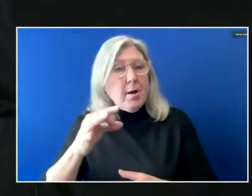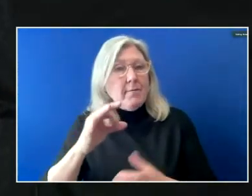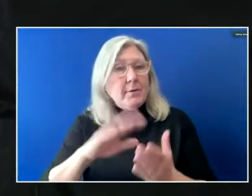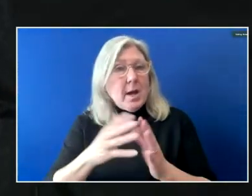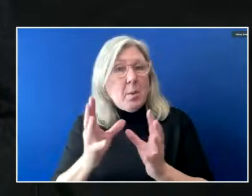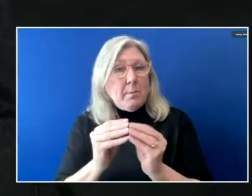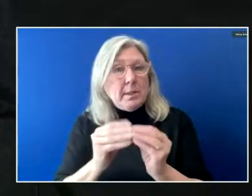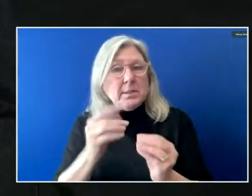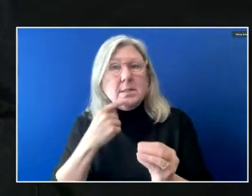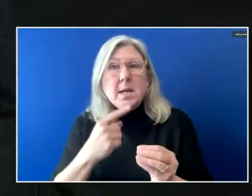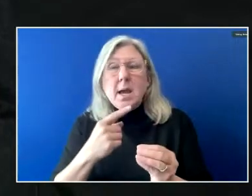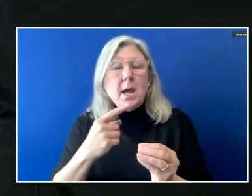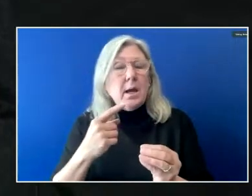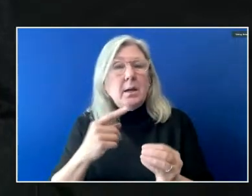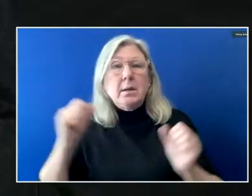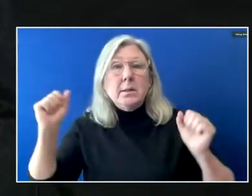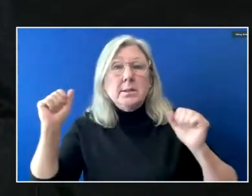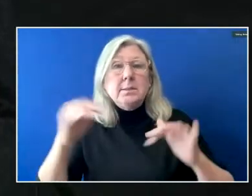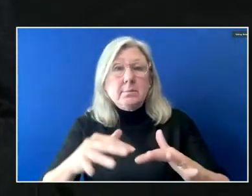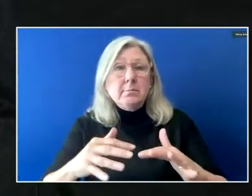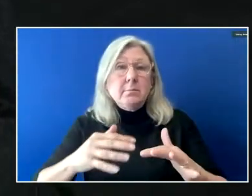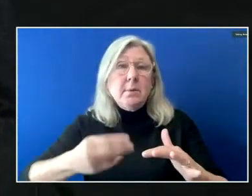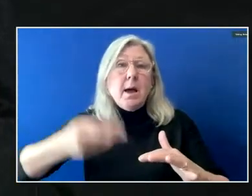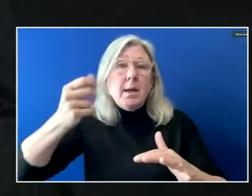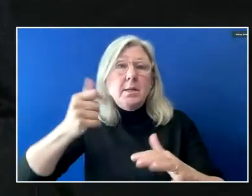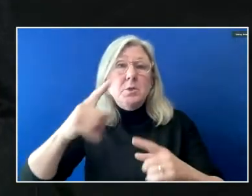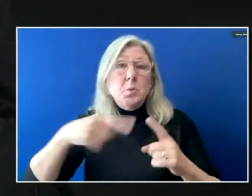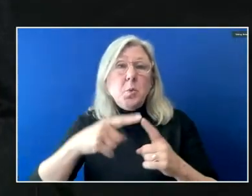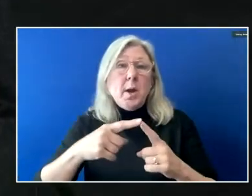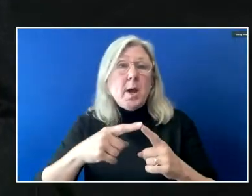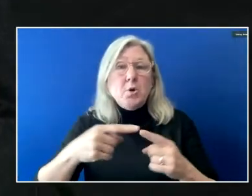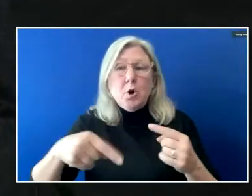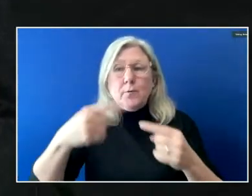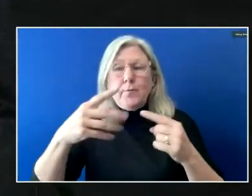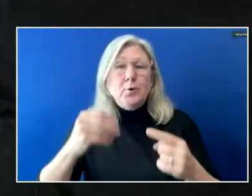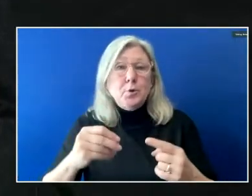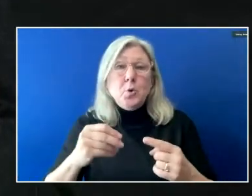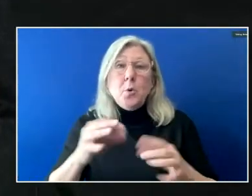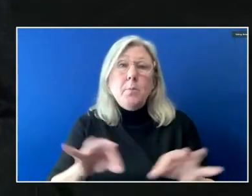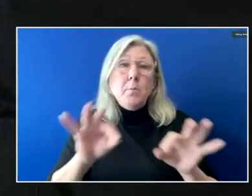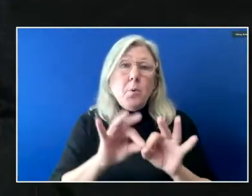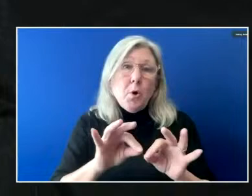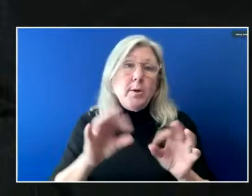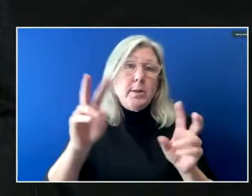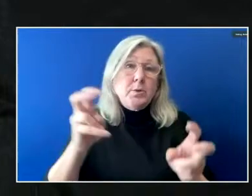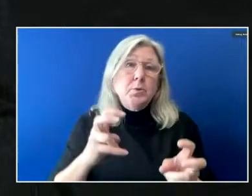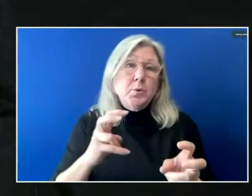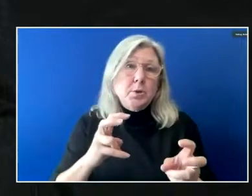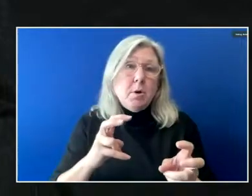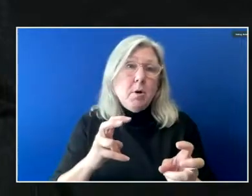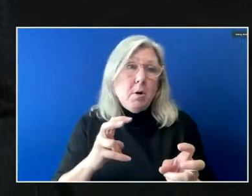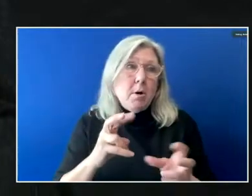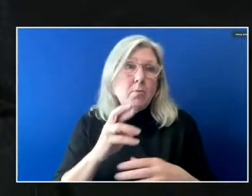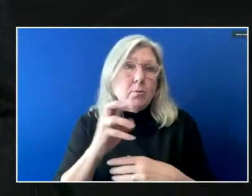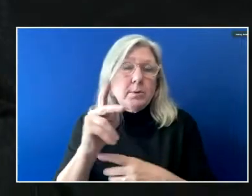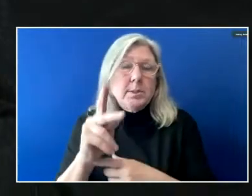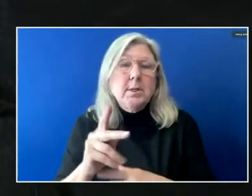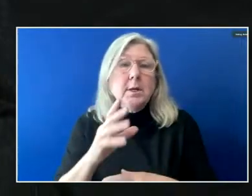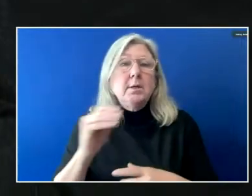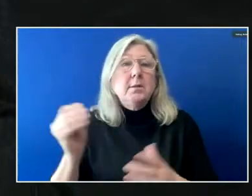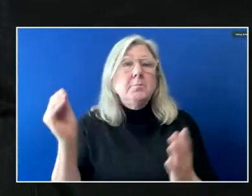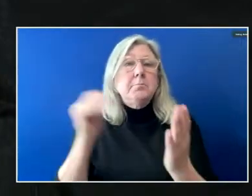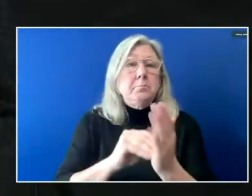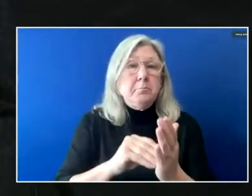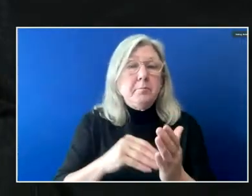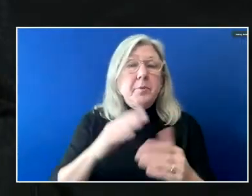and controversial issues are at stake now therefore be resolved that we request the select board insert into the warning of the next representative